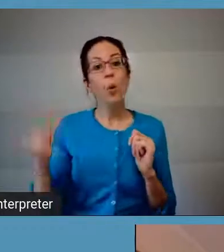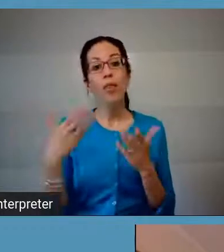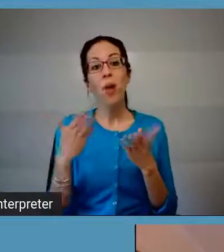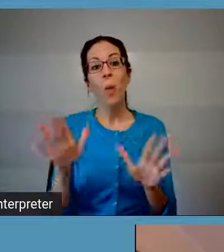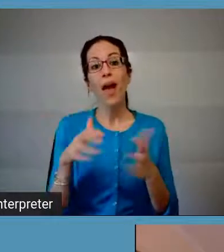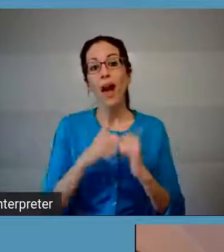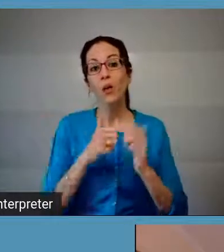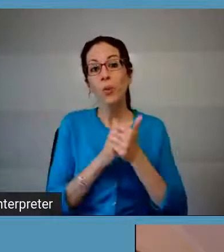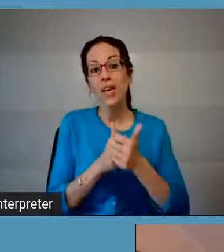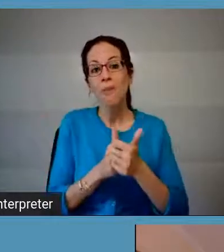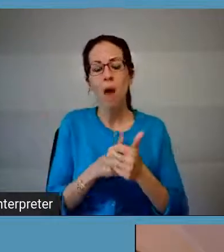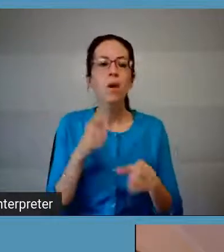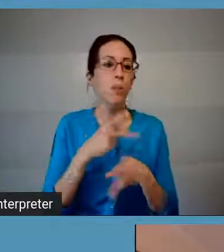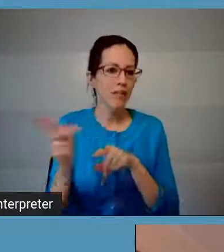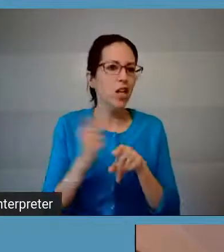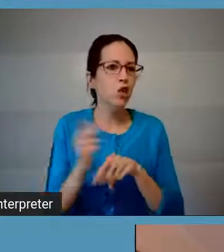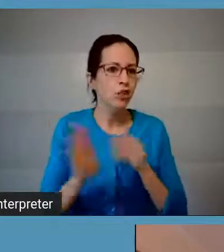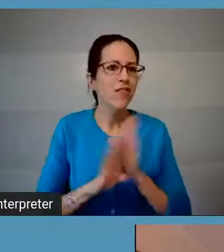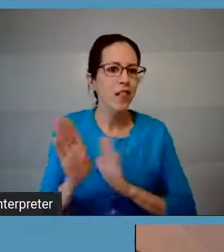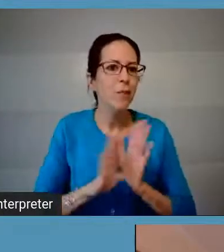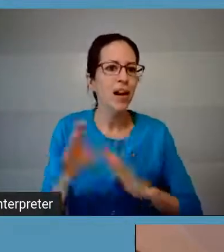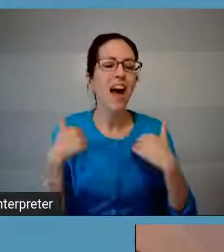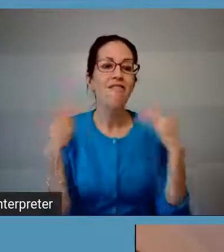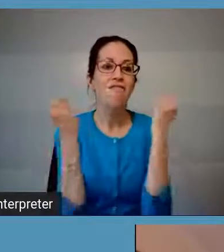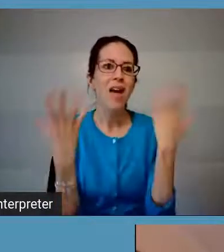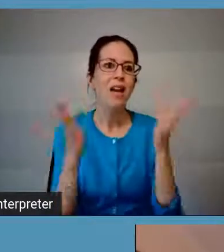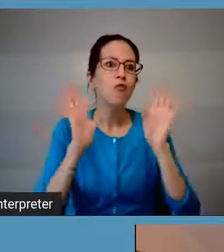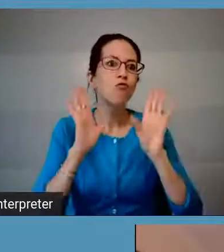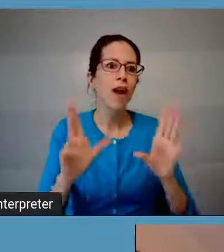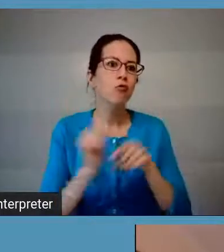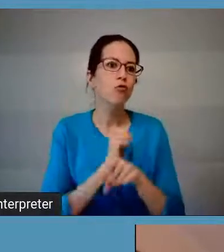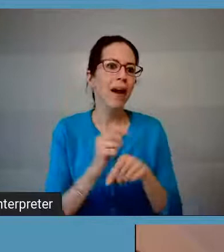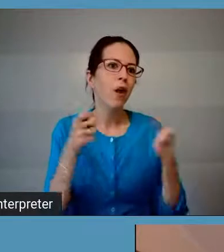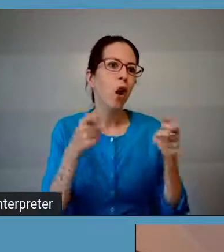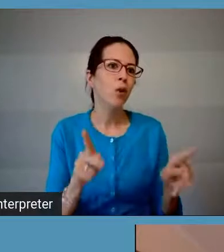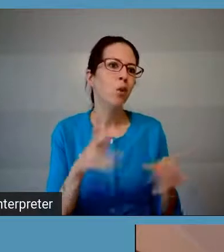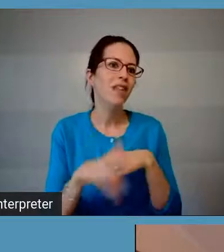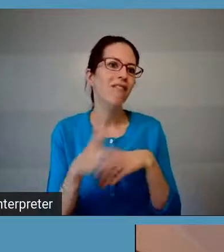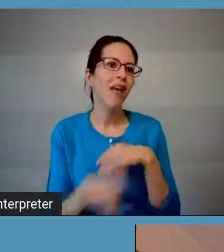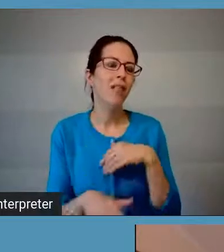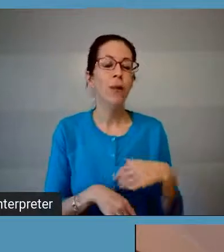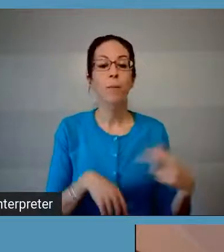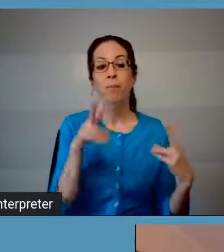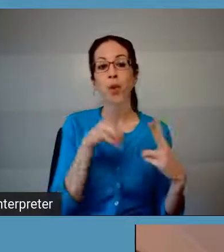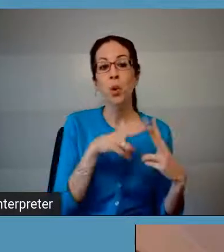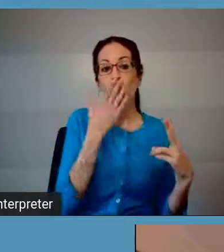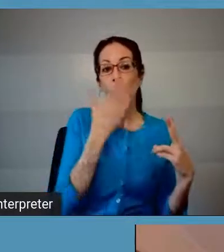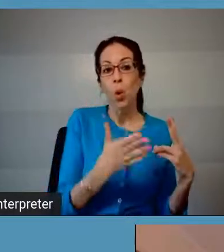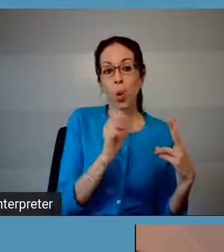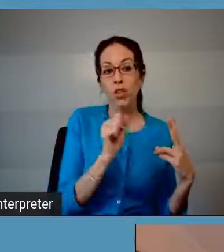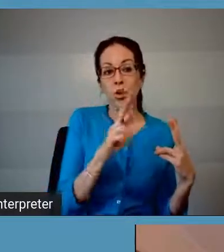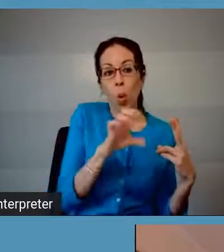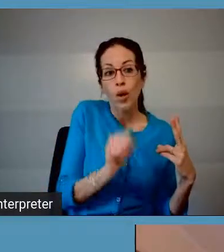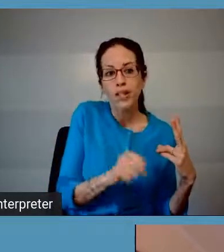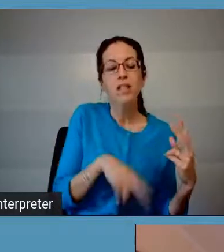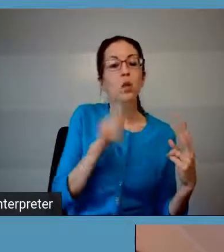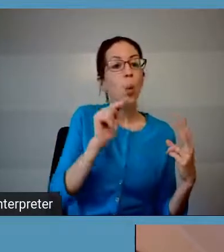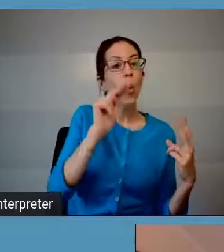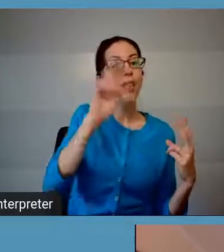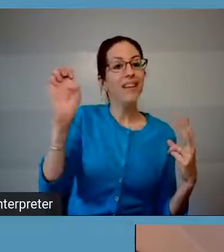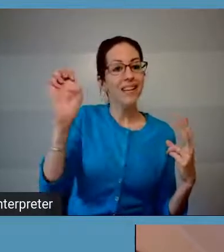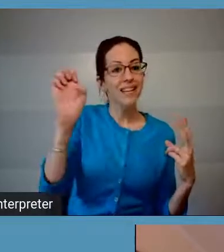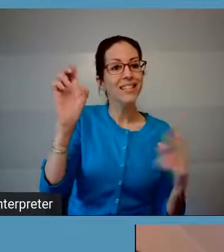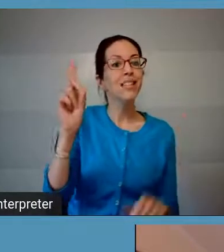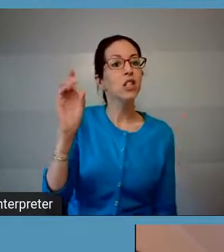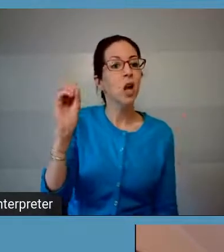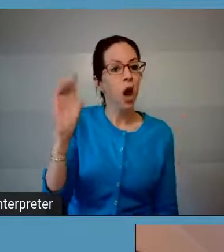There's a lot of great training available out there. 2 really good sources are the Northeast Document Conservation Center, which is based in